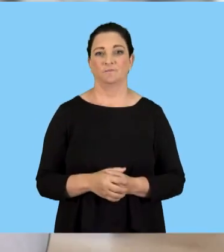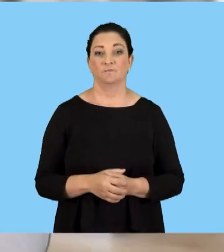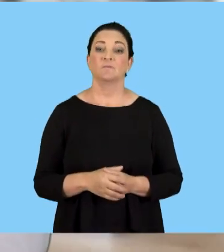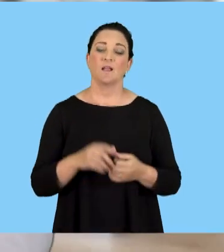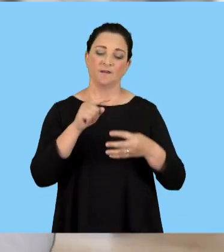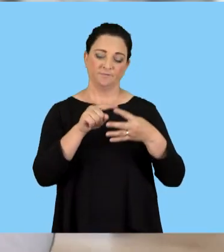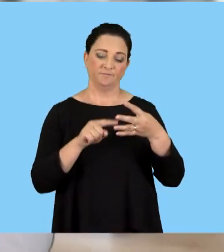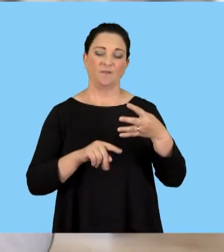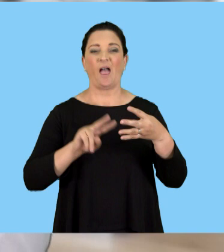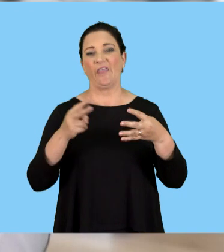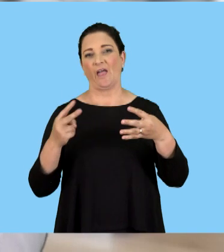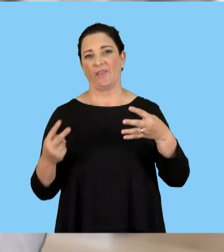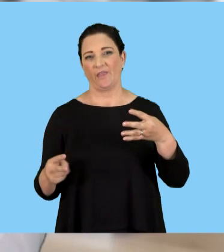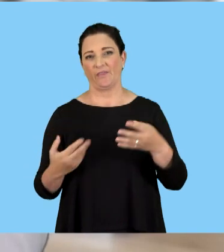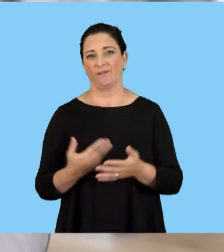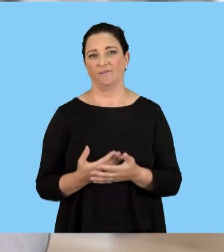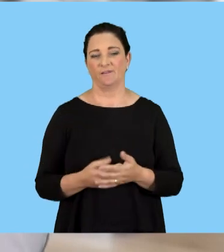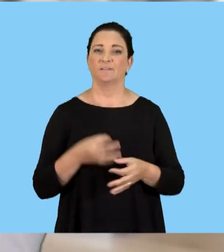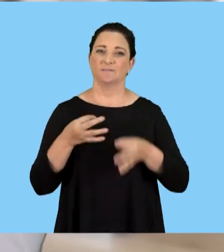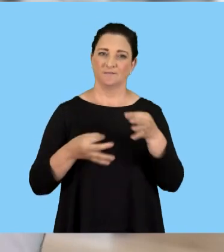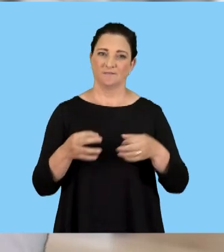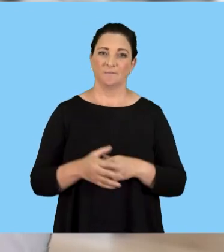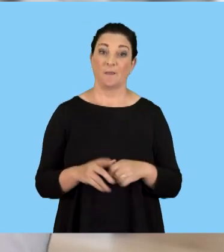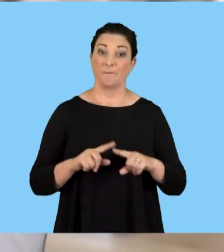So that is another application question.